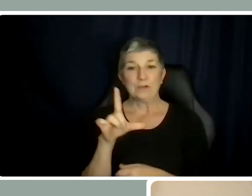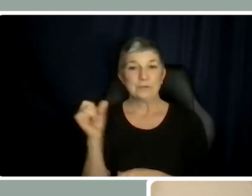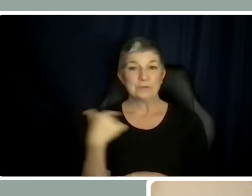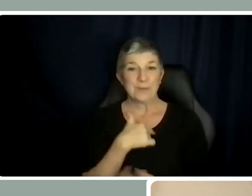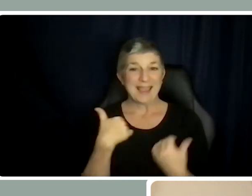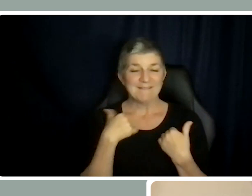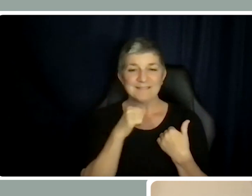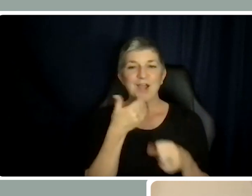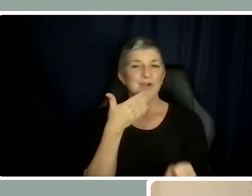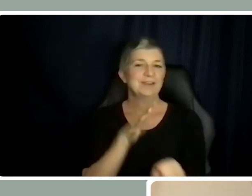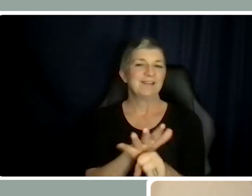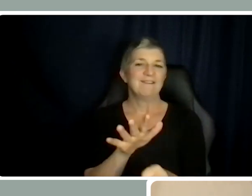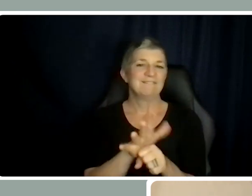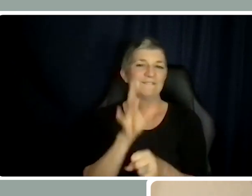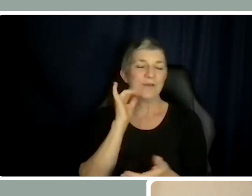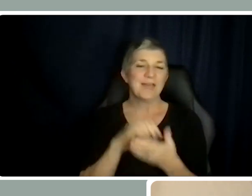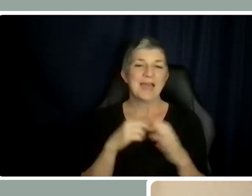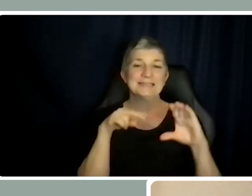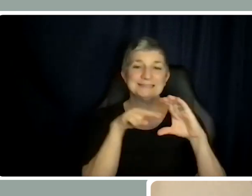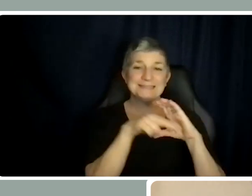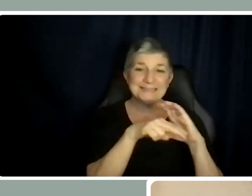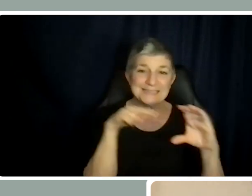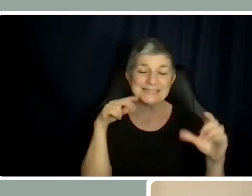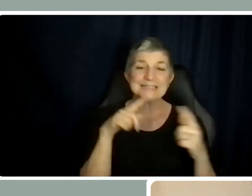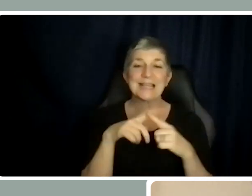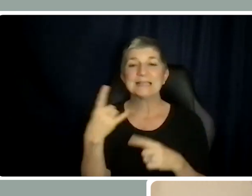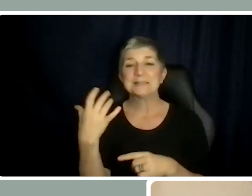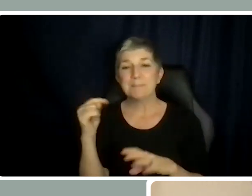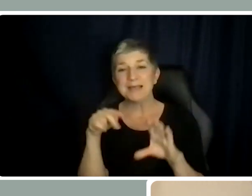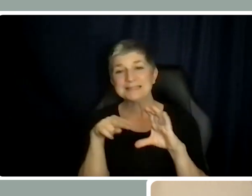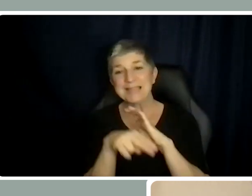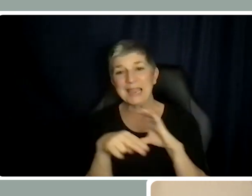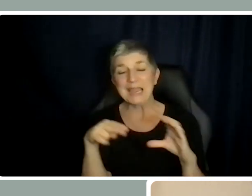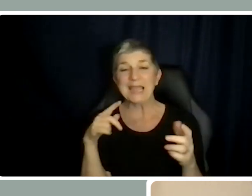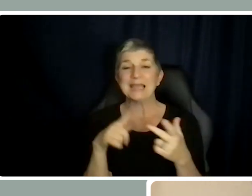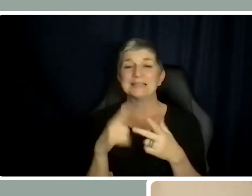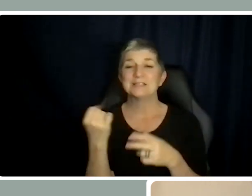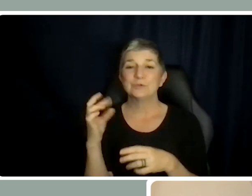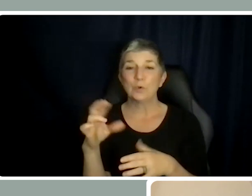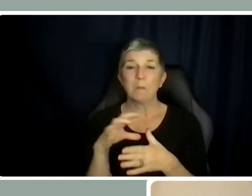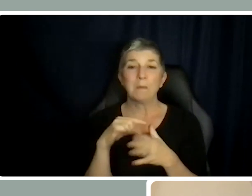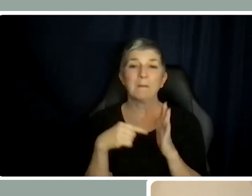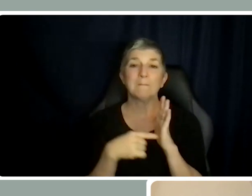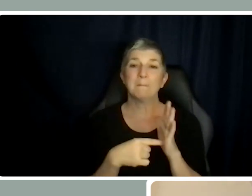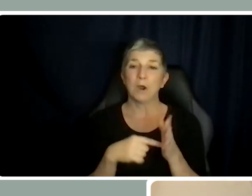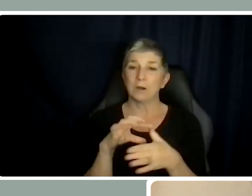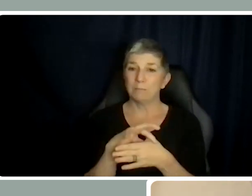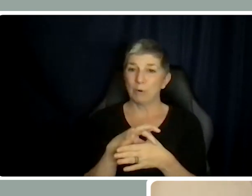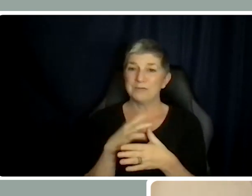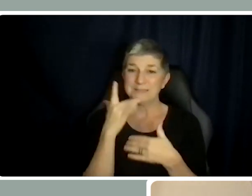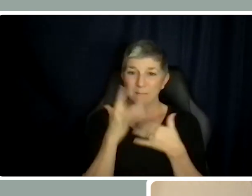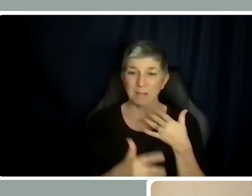unfortunately not good enough to do that. So CT scans, PET scans, tumor marker proteins in the blood, they're